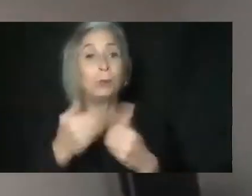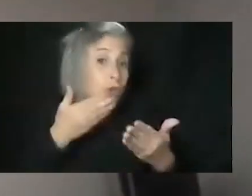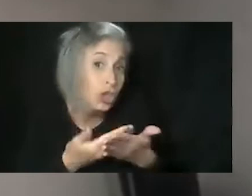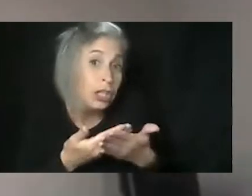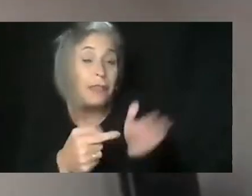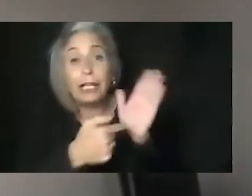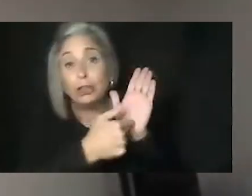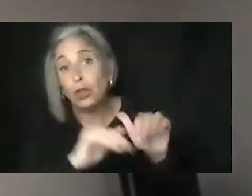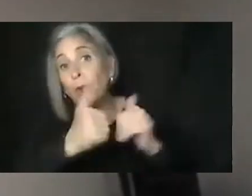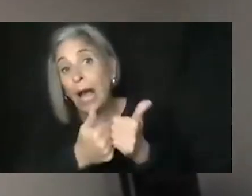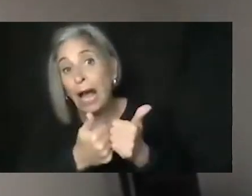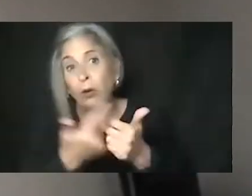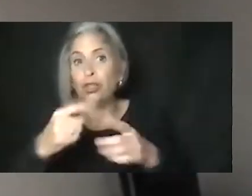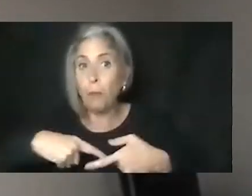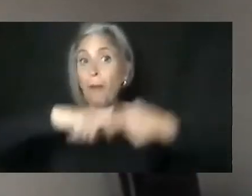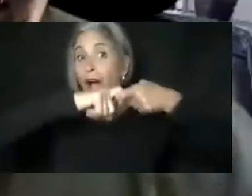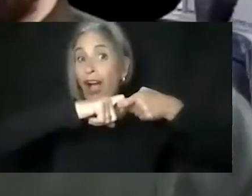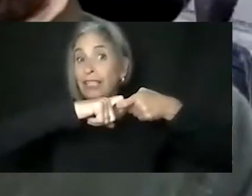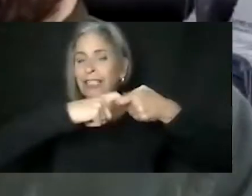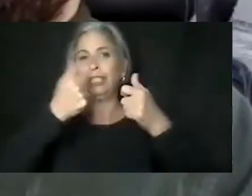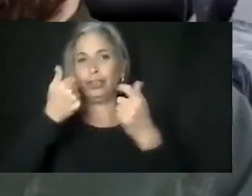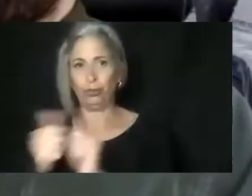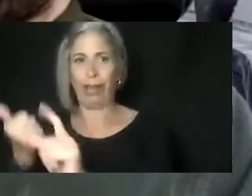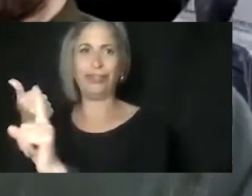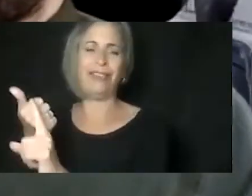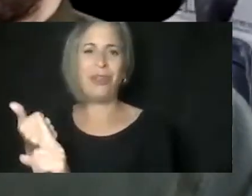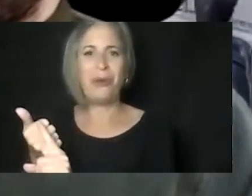show you how to do something, and you'd pause the cassette and you'd do it yourself.